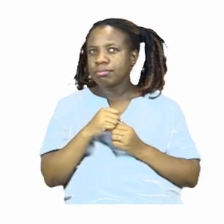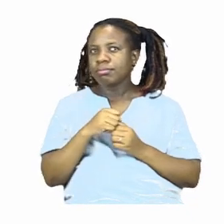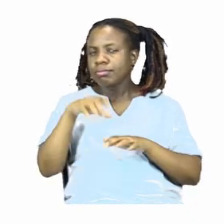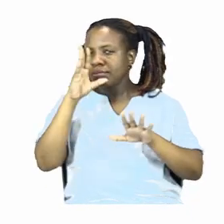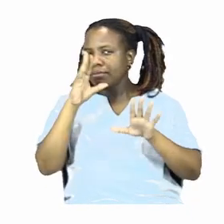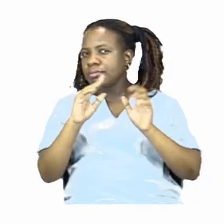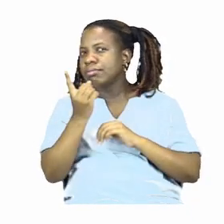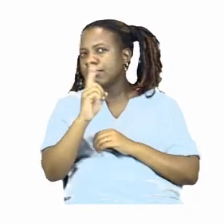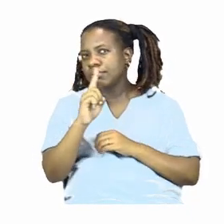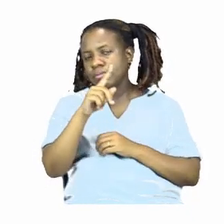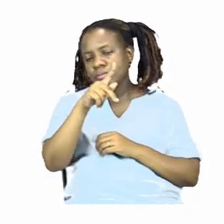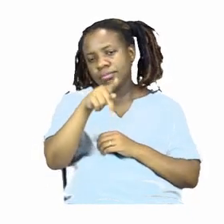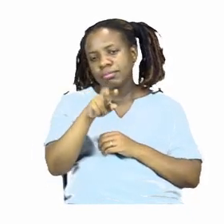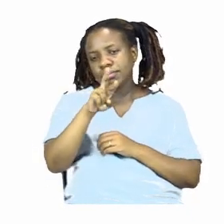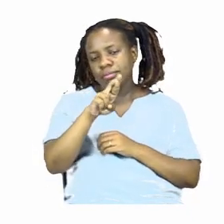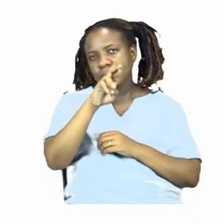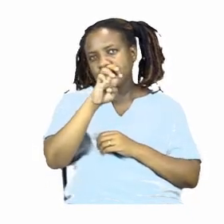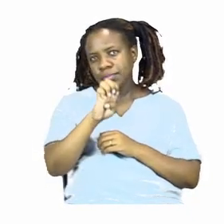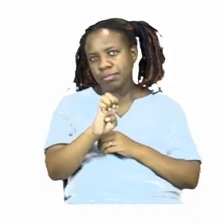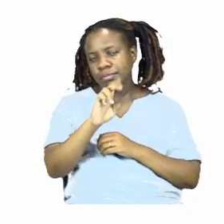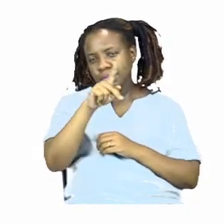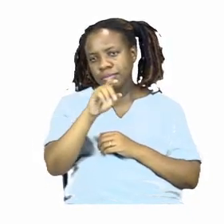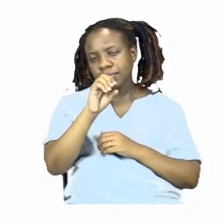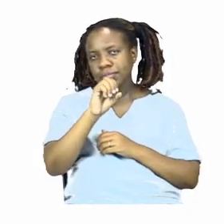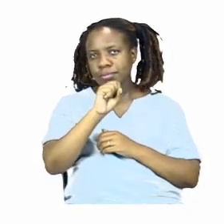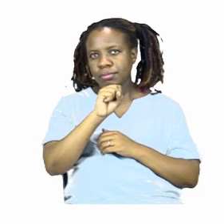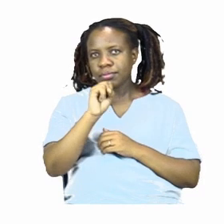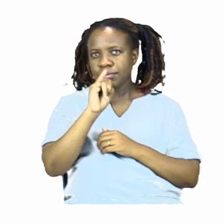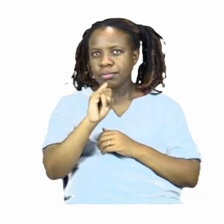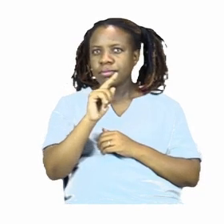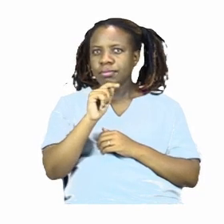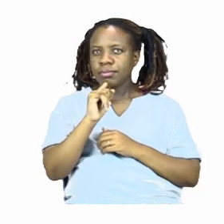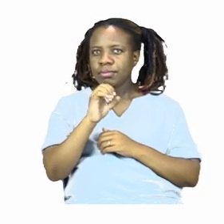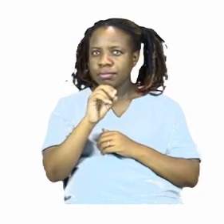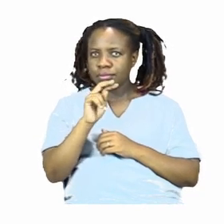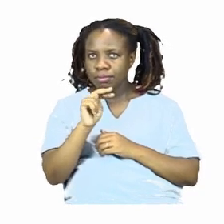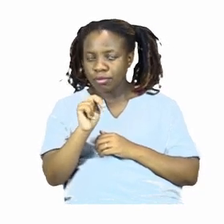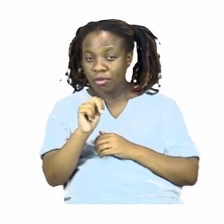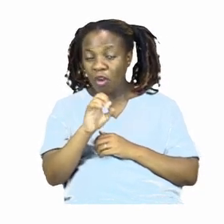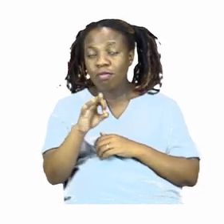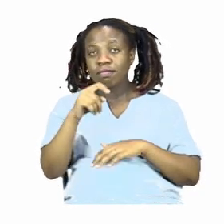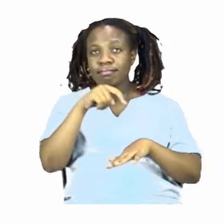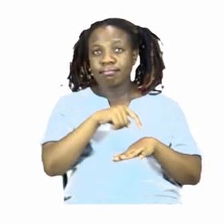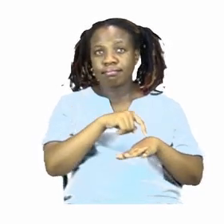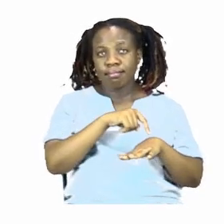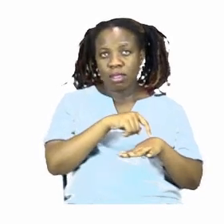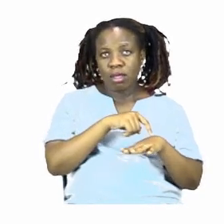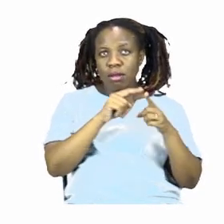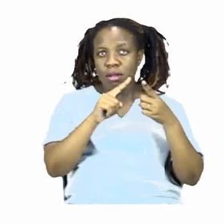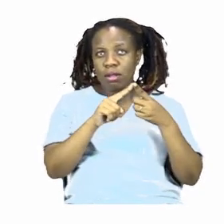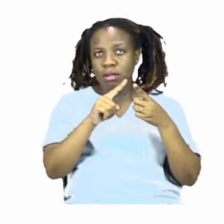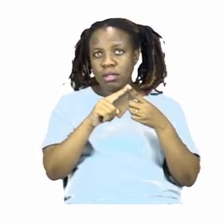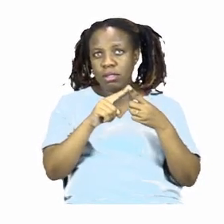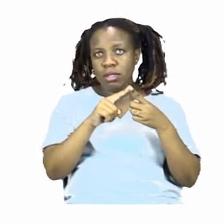time. Now in the little blue block you see the prepositions that we are looking at today are at,